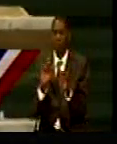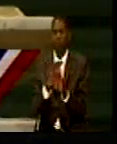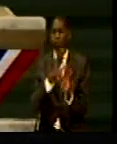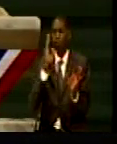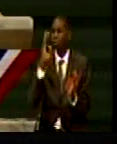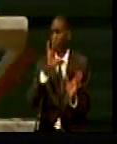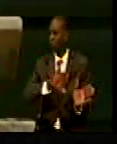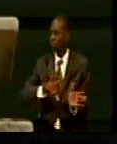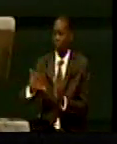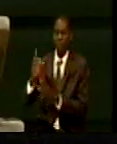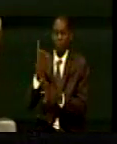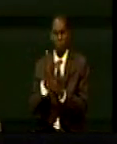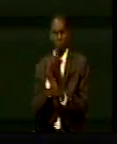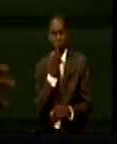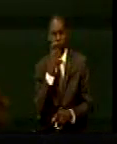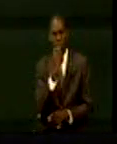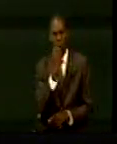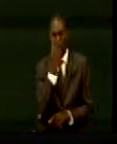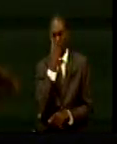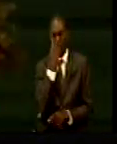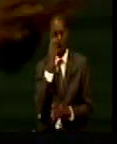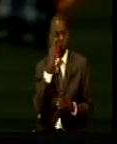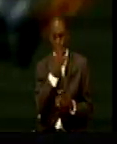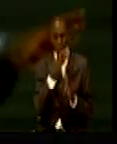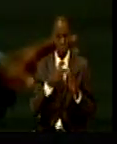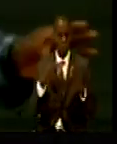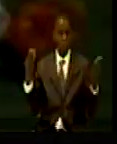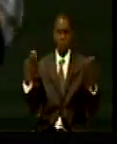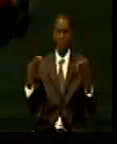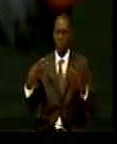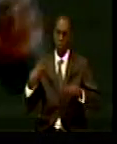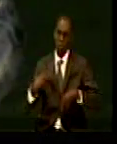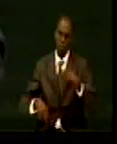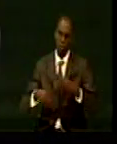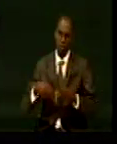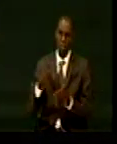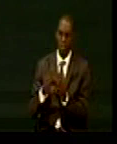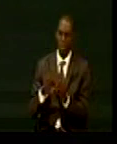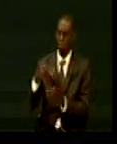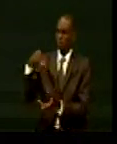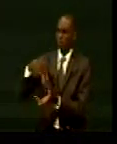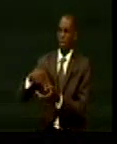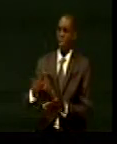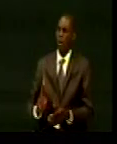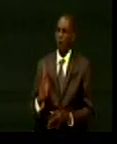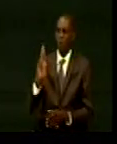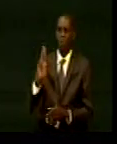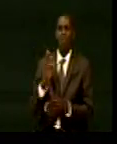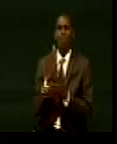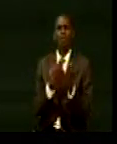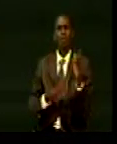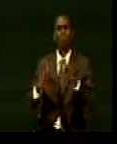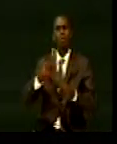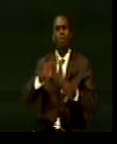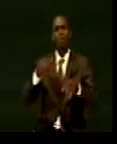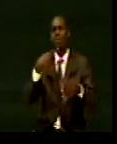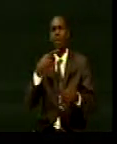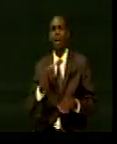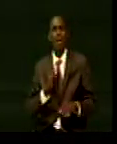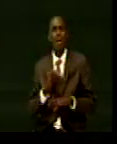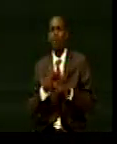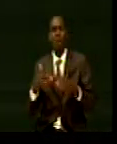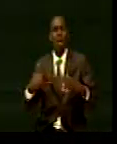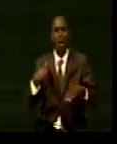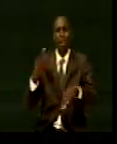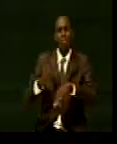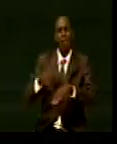man, rise up and walk. Some people say, I don't have time to hear anything. All I came here for is divine